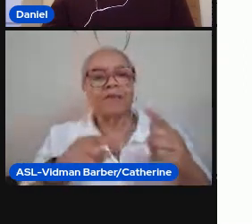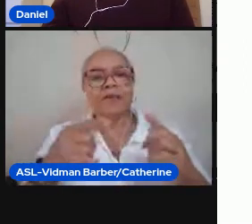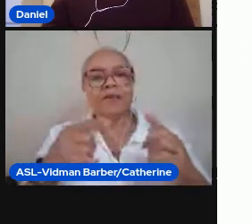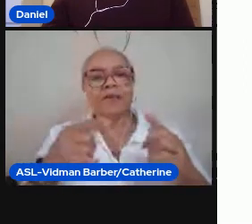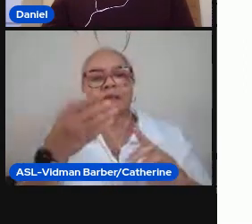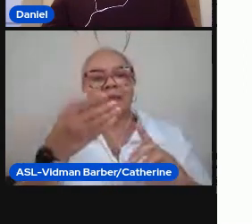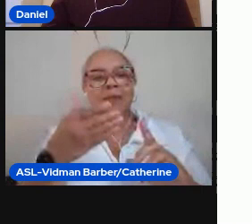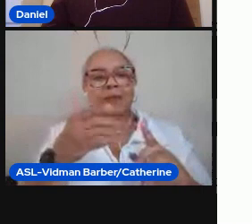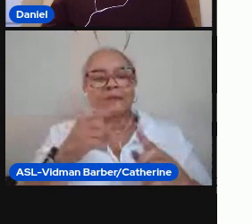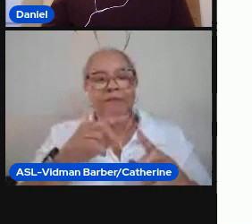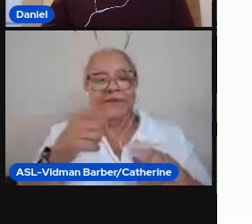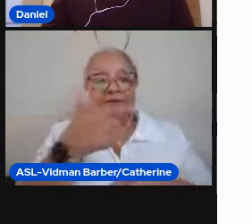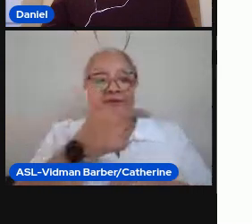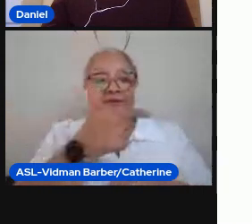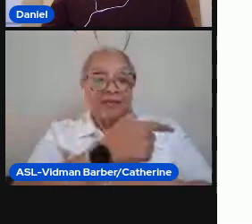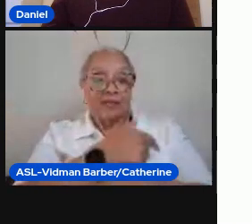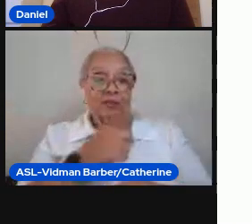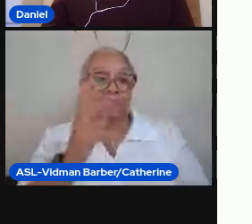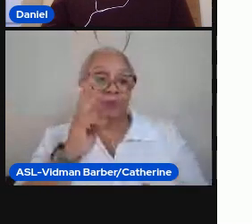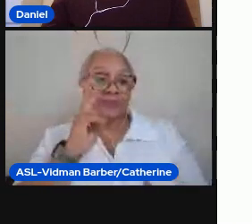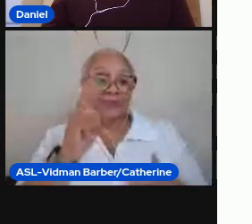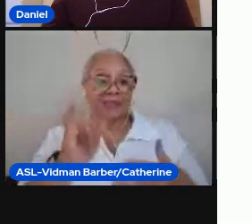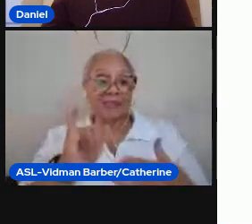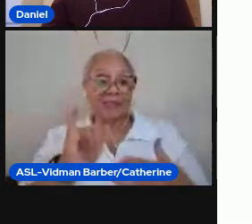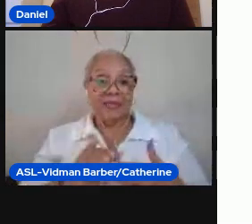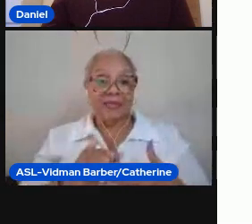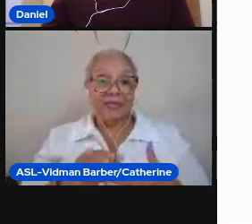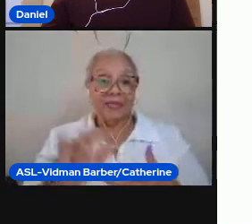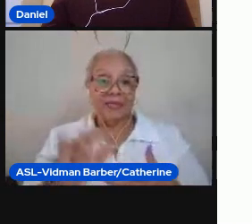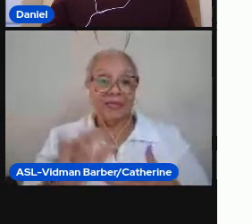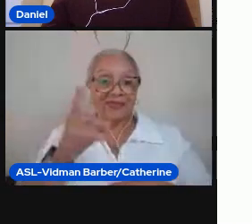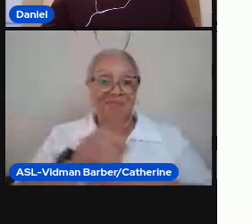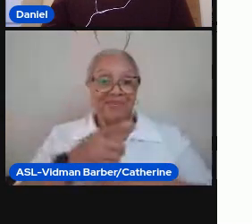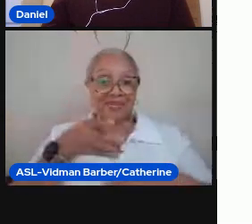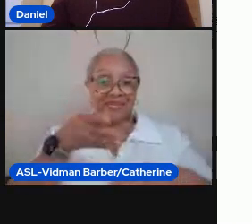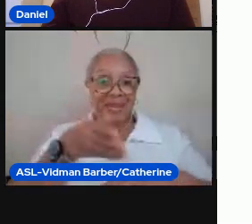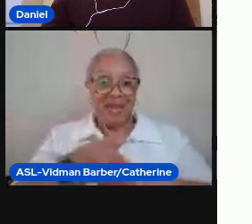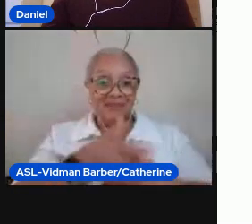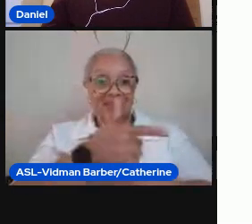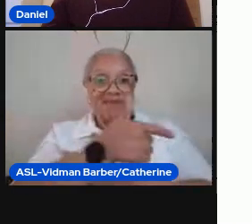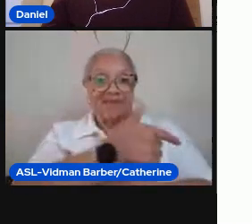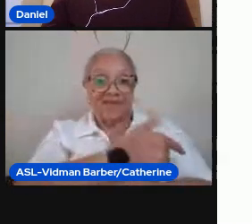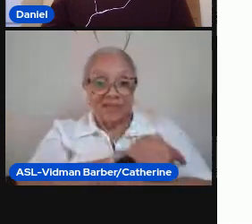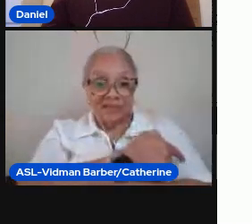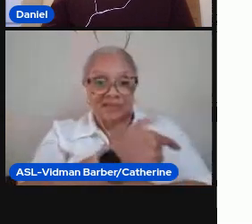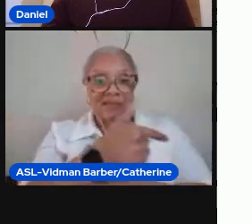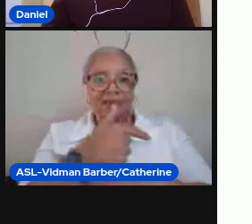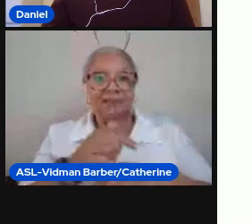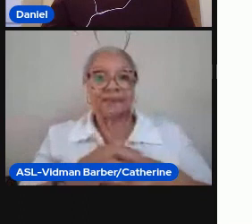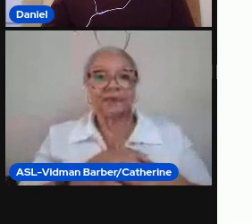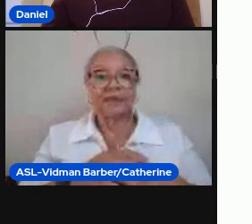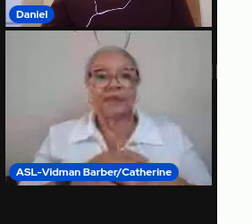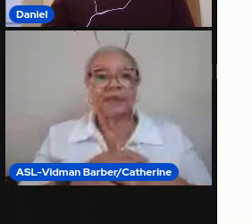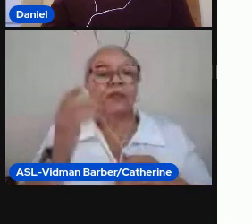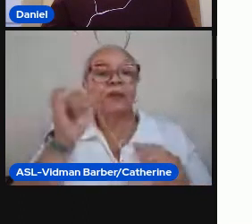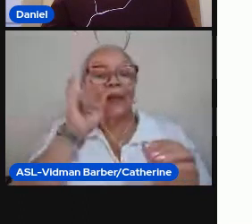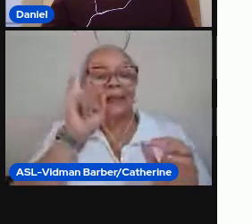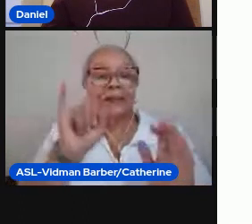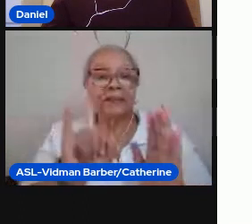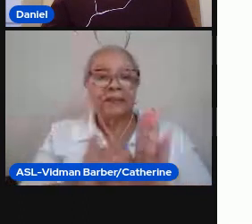could see that 7 days after vaccination, we identified